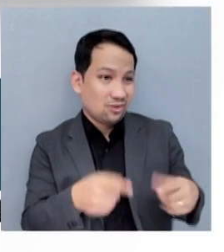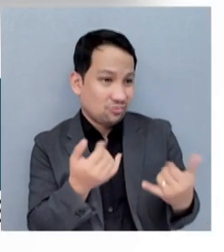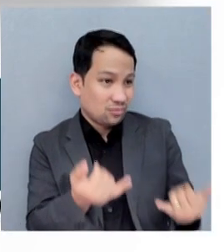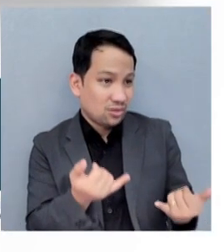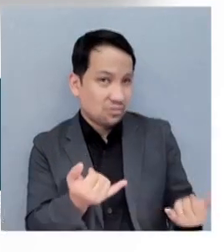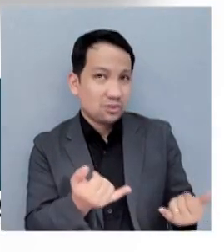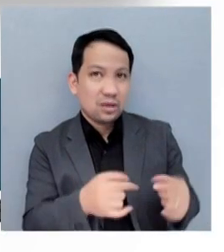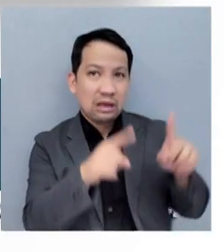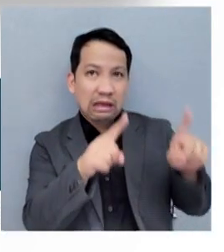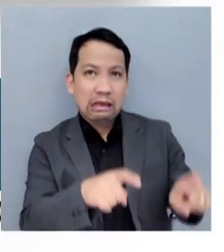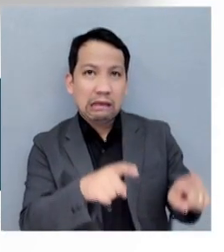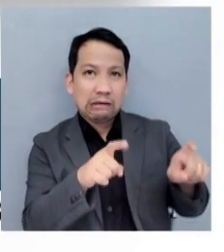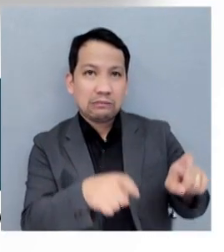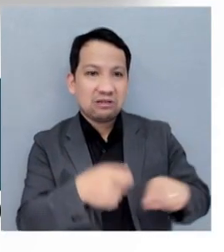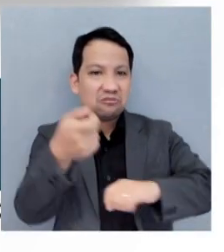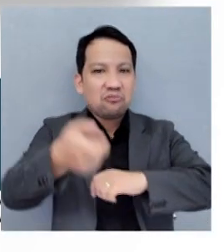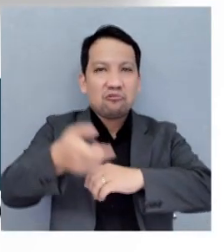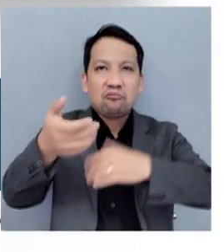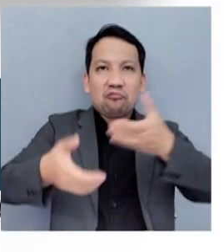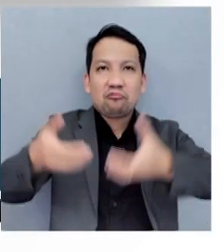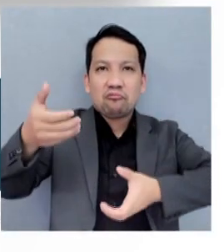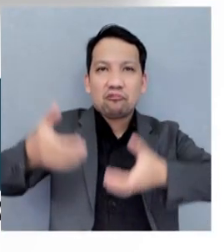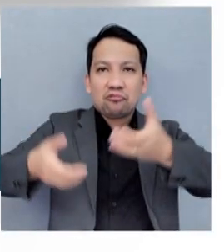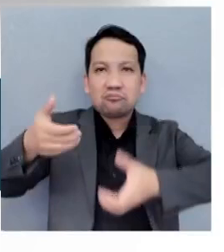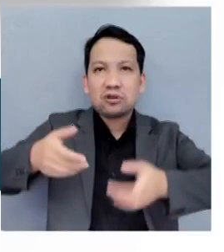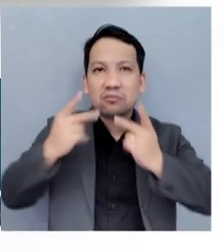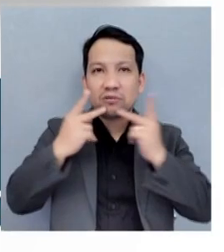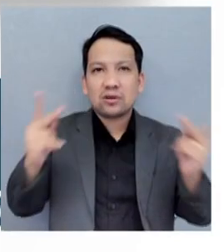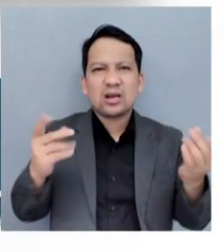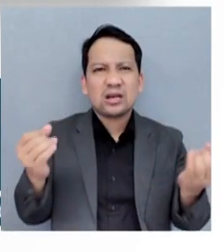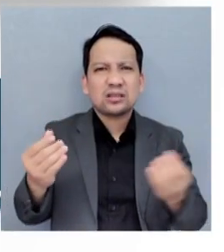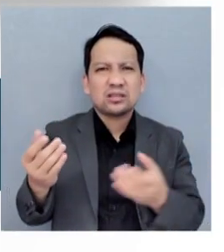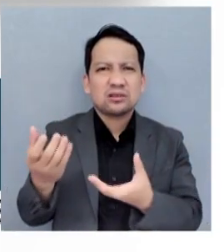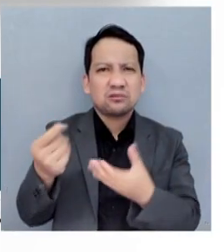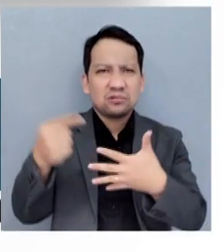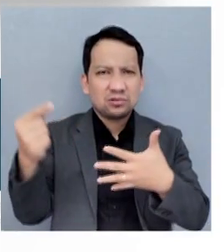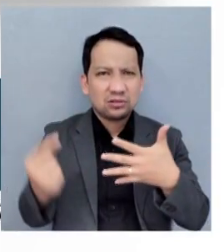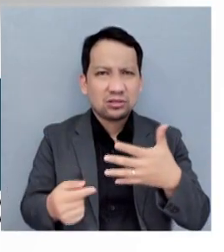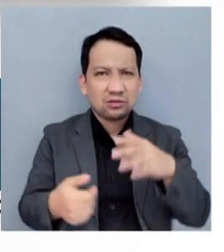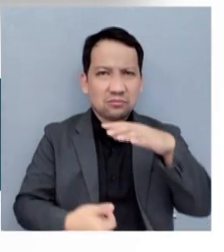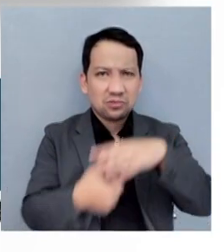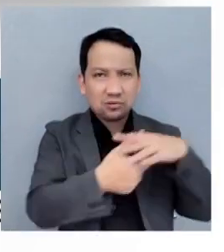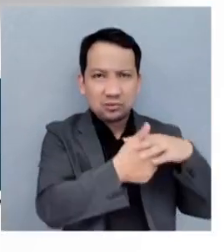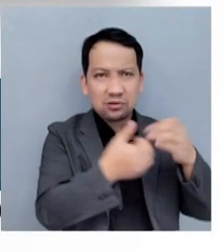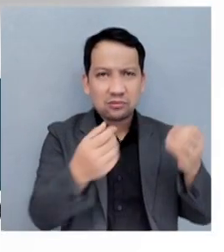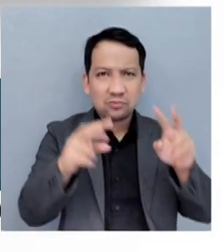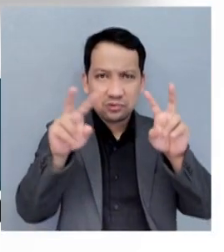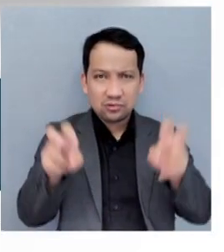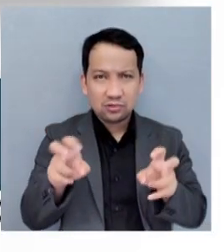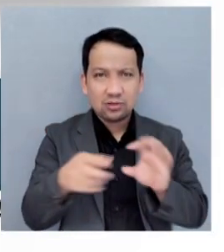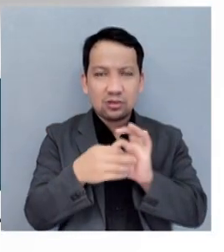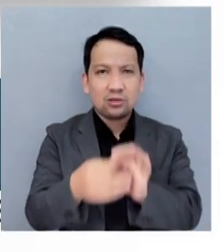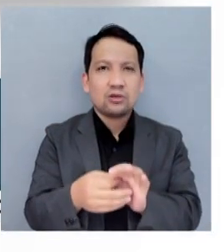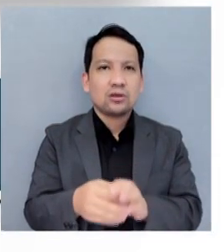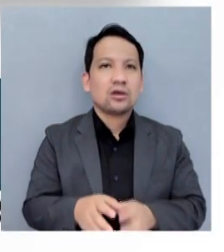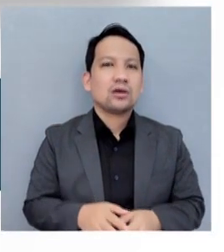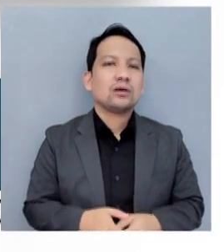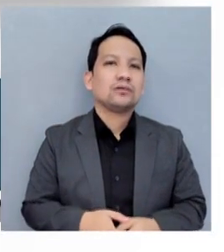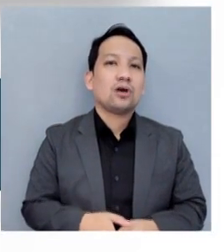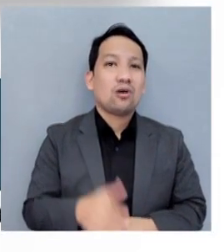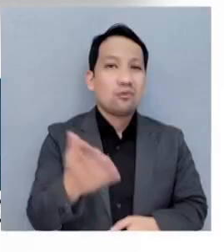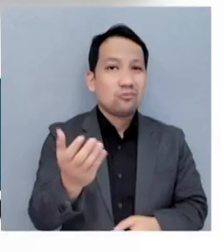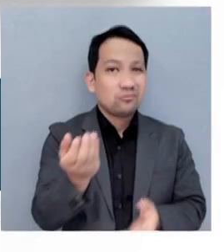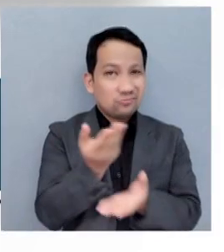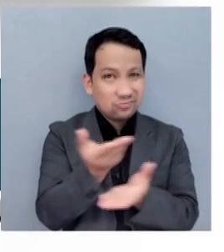Trial by publicity. Mm-hmm. Sabay, ang daming nililihis na issue. Ito yung gusto ko maintindihan ng taong bayan.